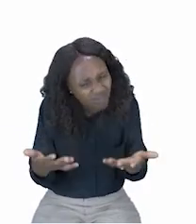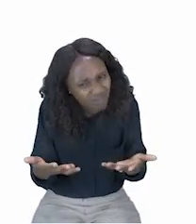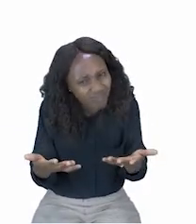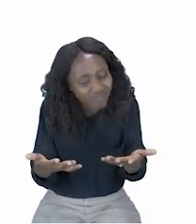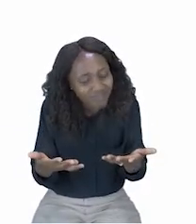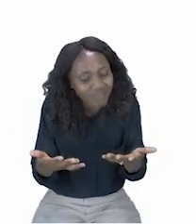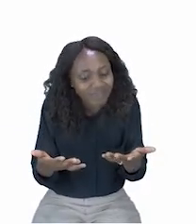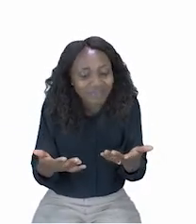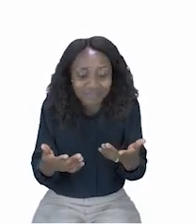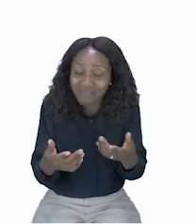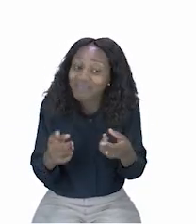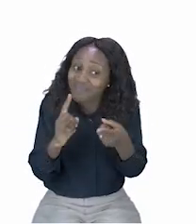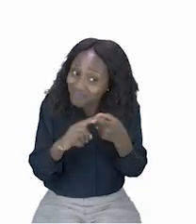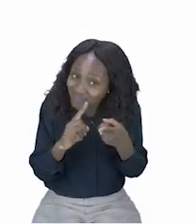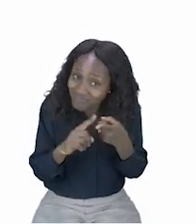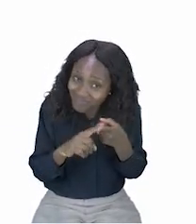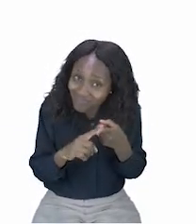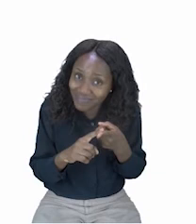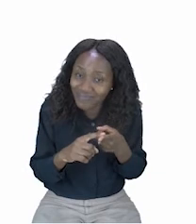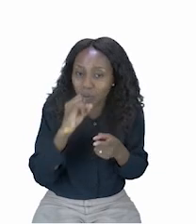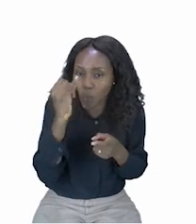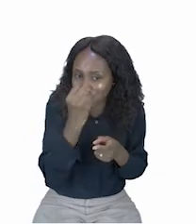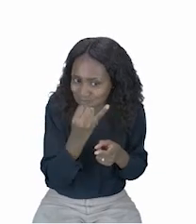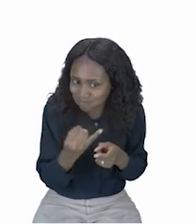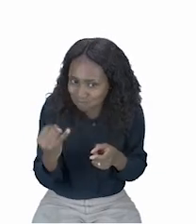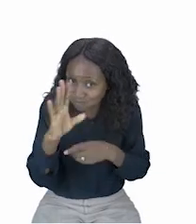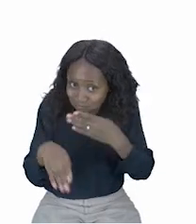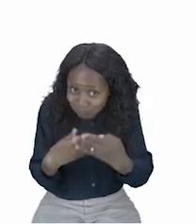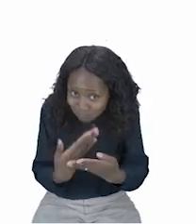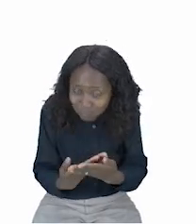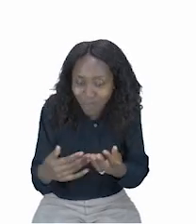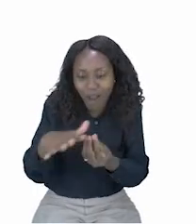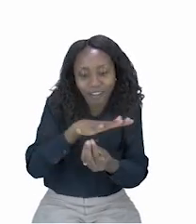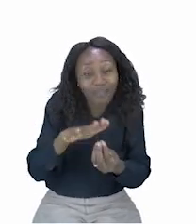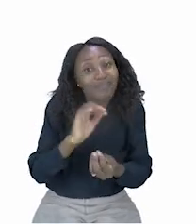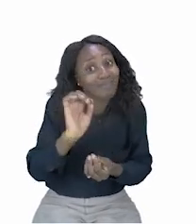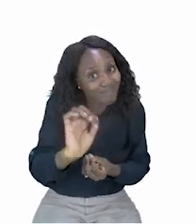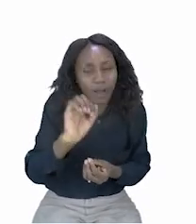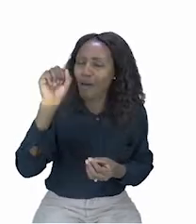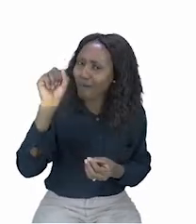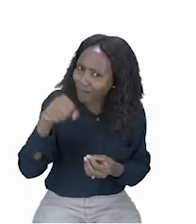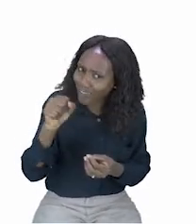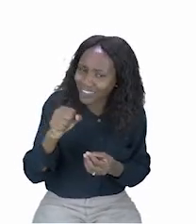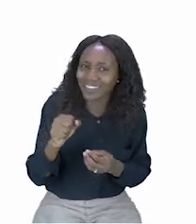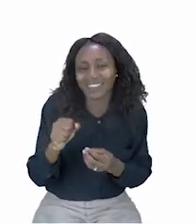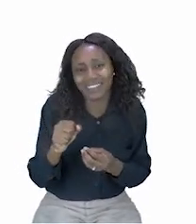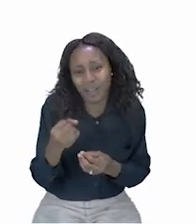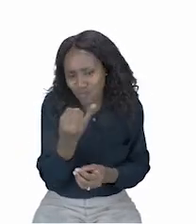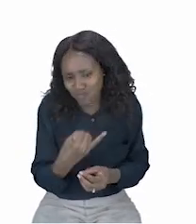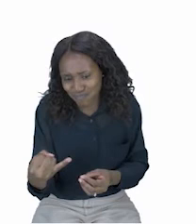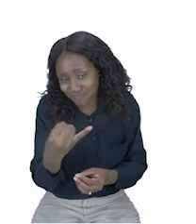thing that you're going to do is you're going to draw your family. Yes, that's right. I want you to draw